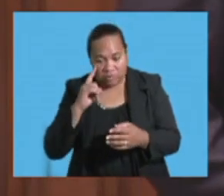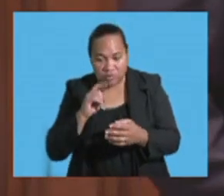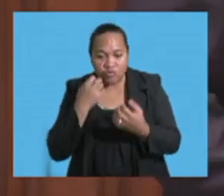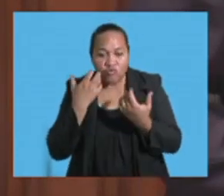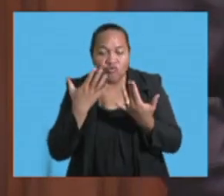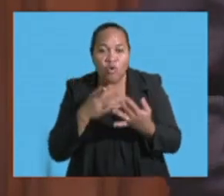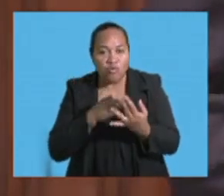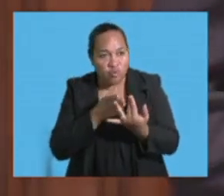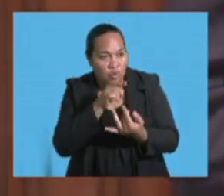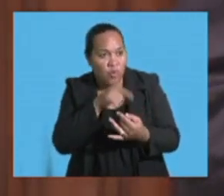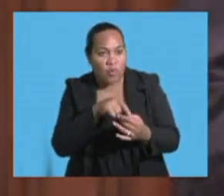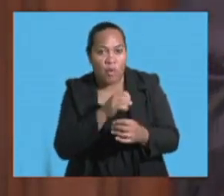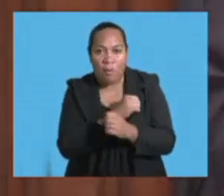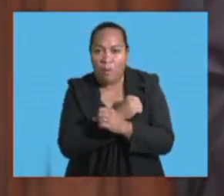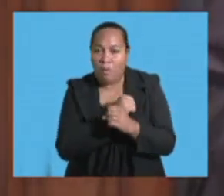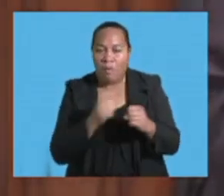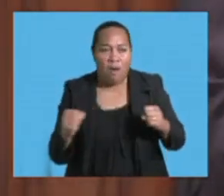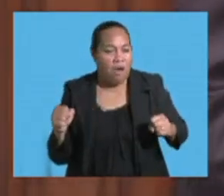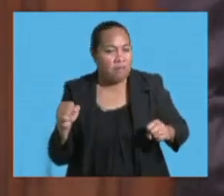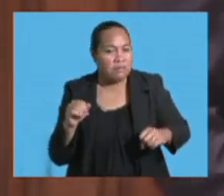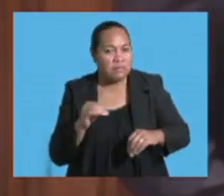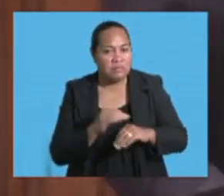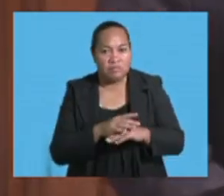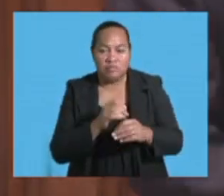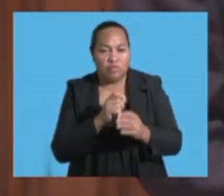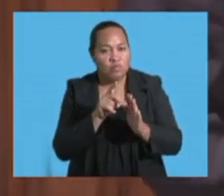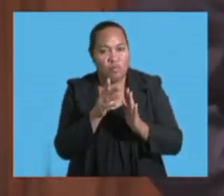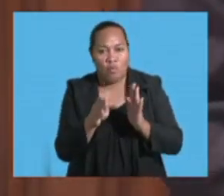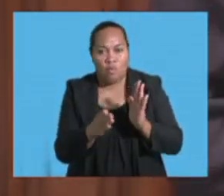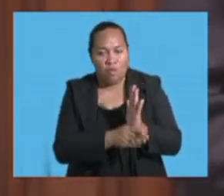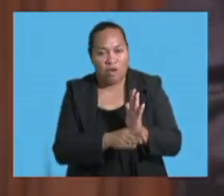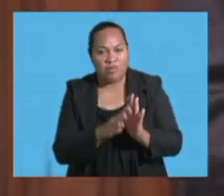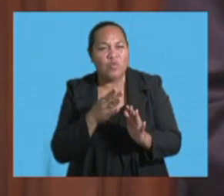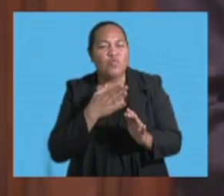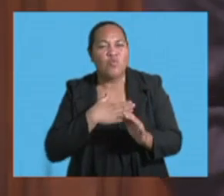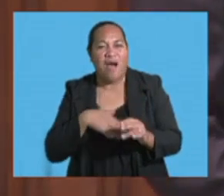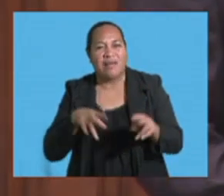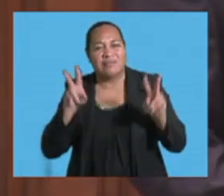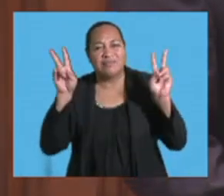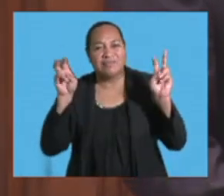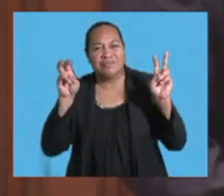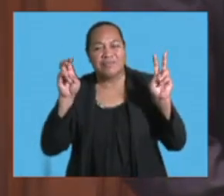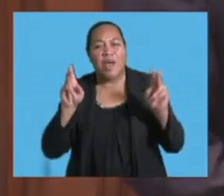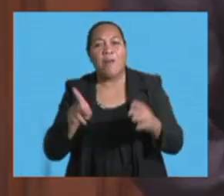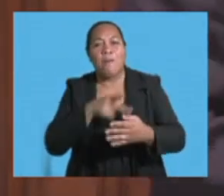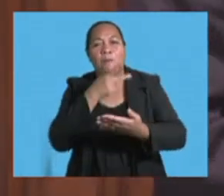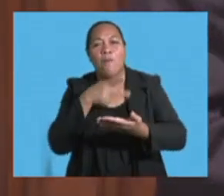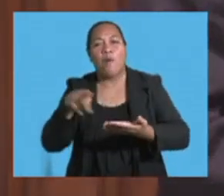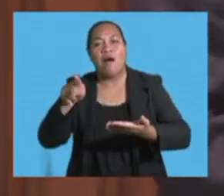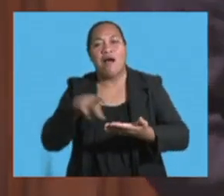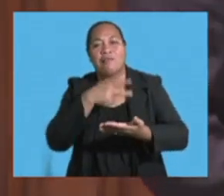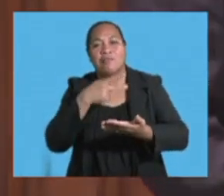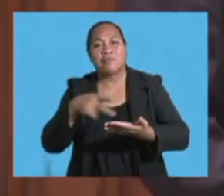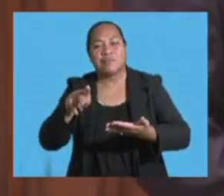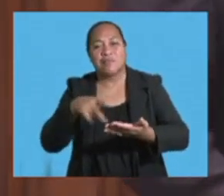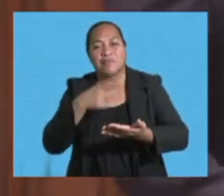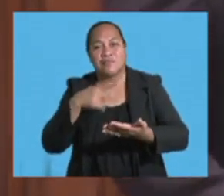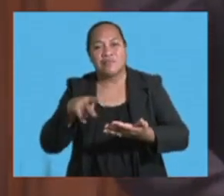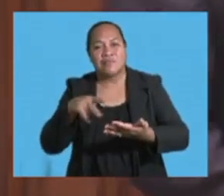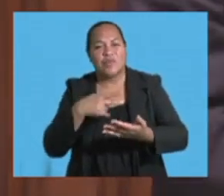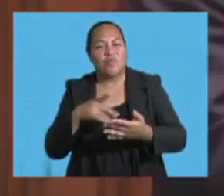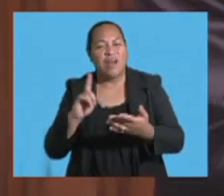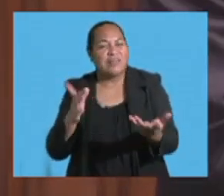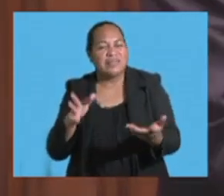powerful budget. Madam Speaker, let me quote a short poem, The Power of Smile, by Tupac Shakur of